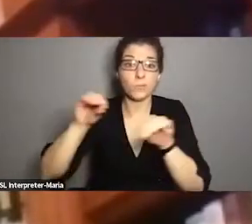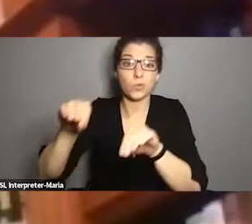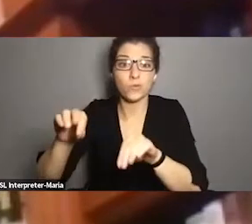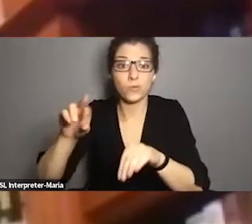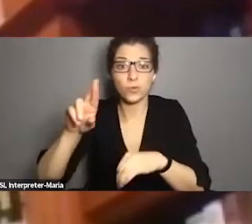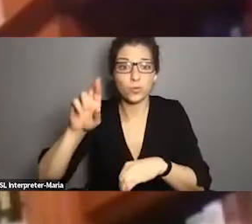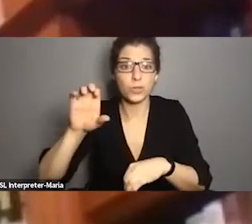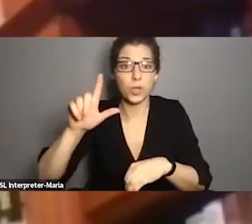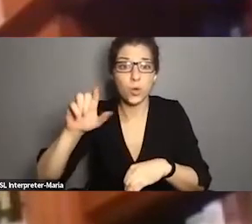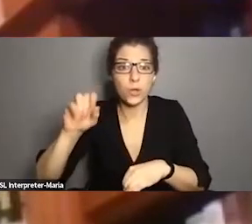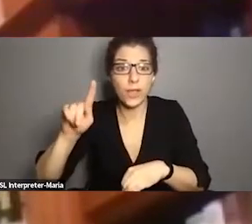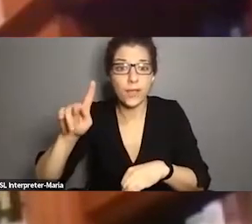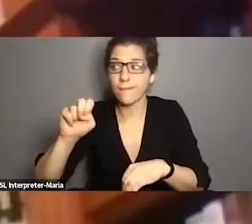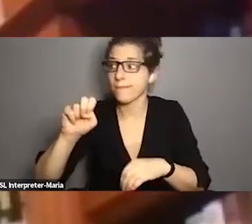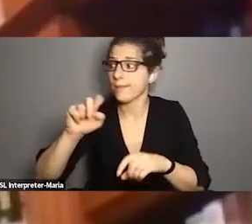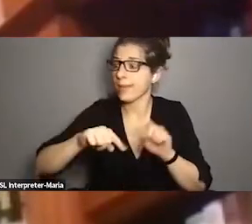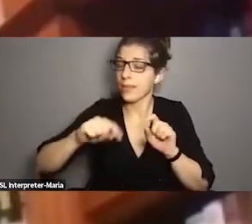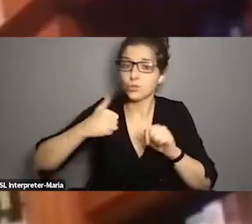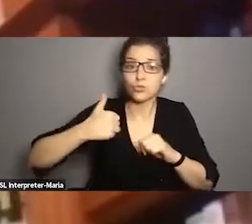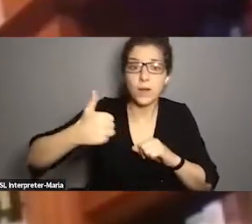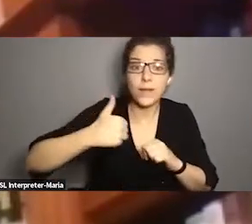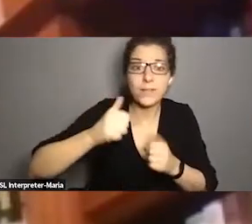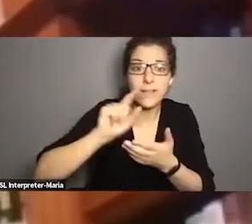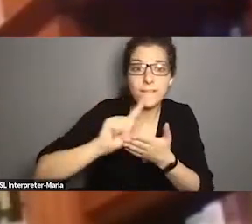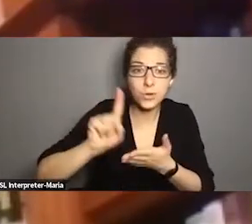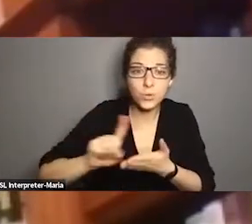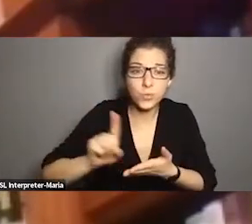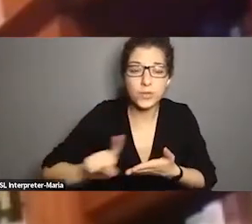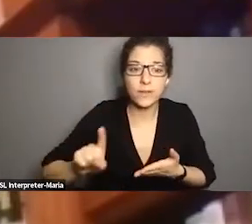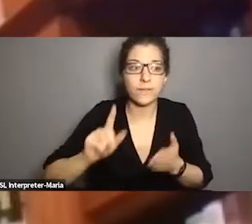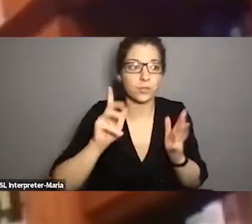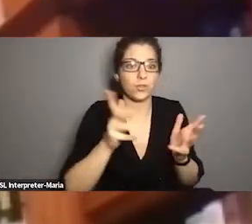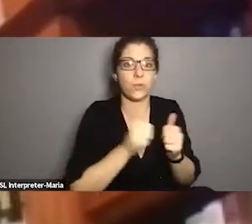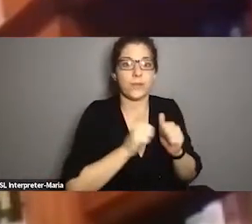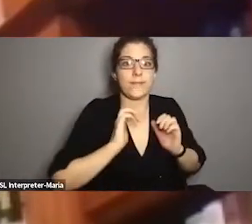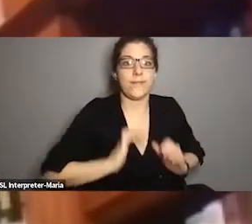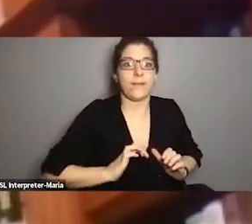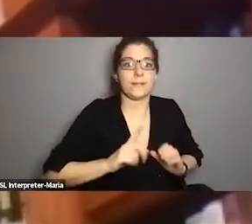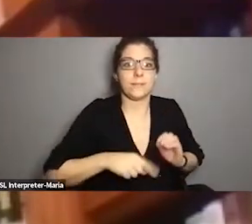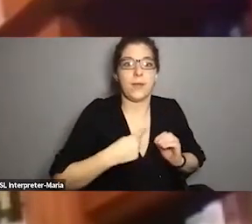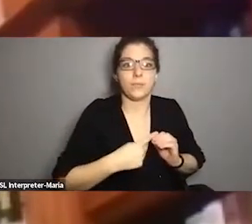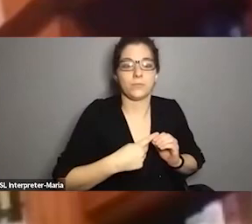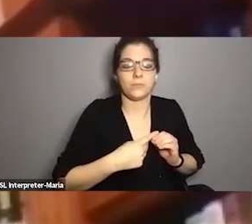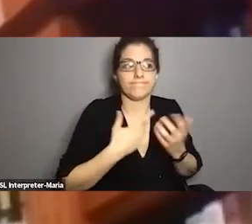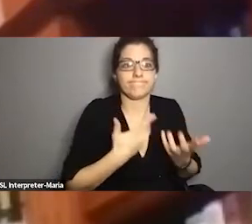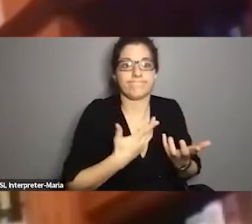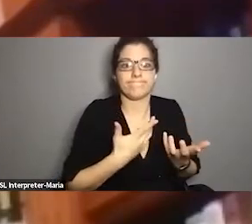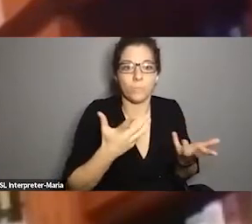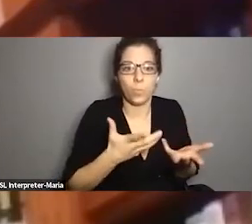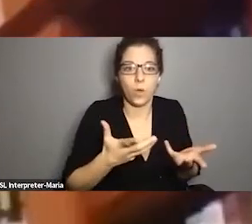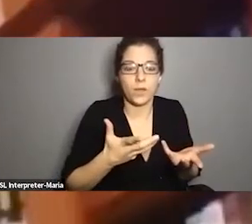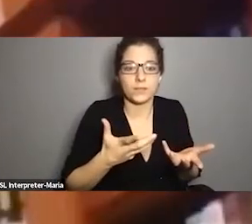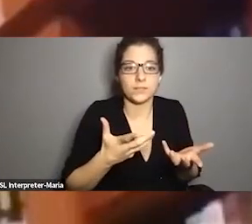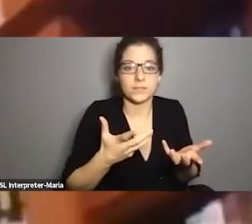or can't travel there every week. So I have to talk with my clients about, what's